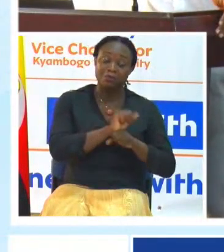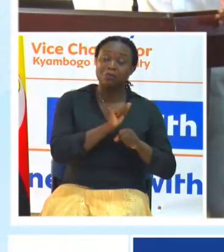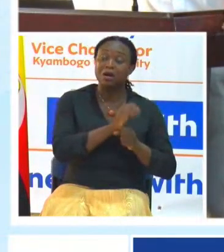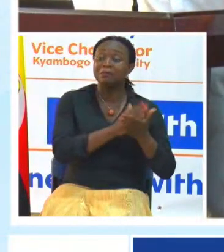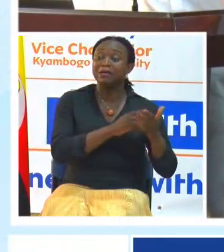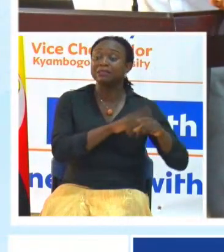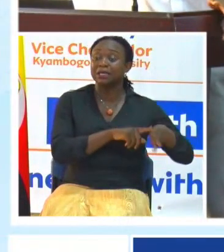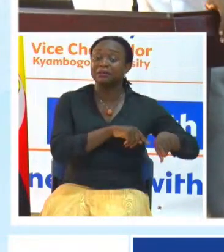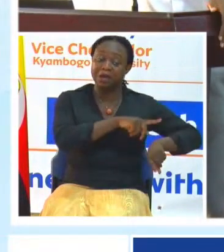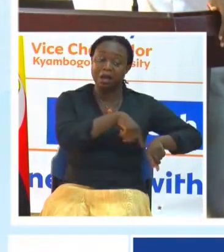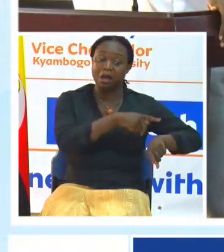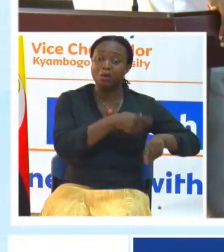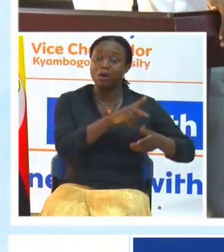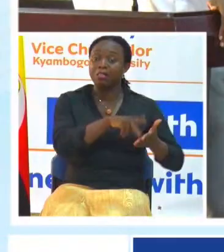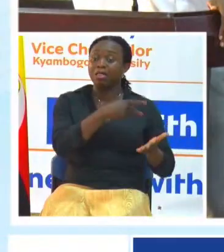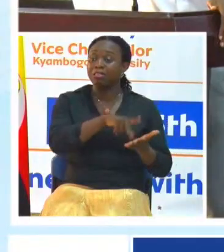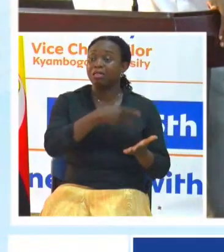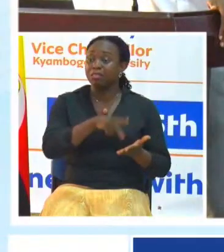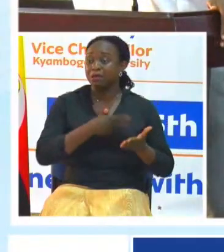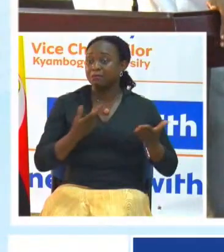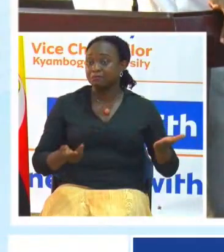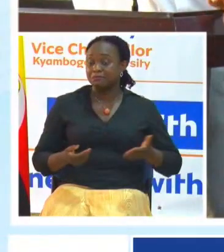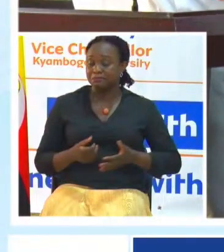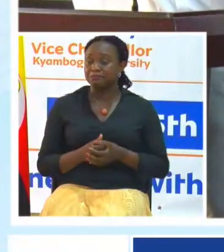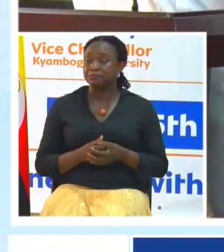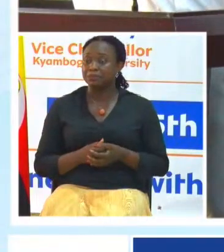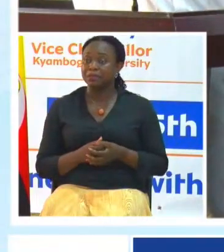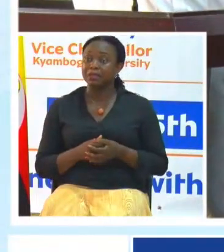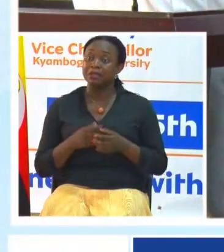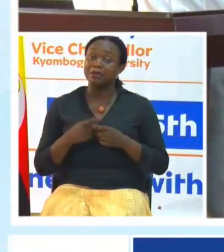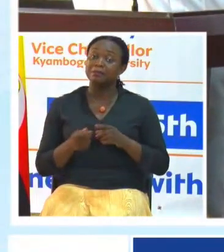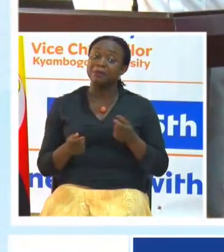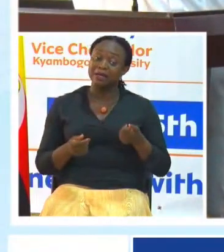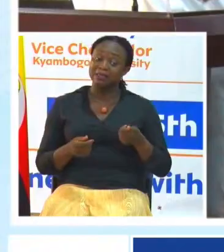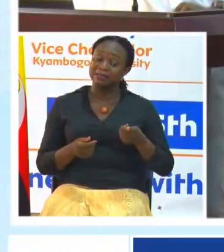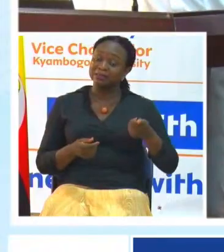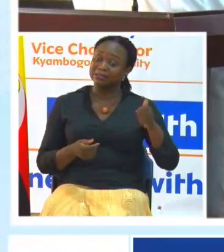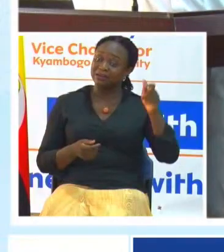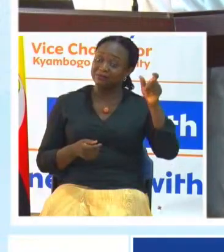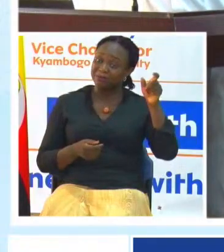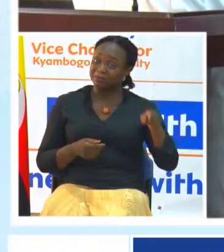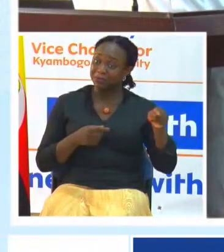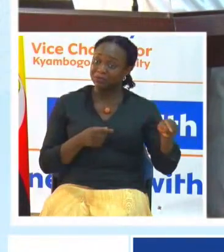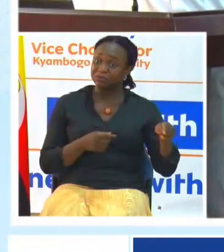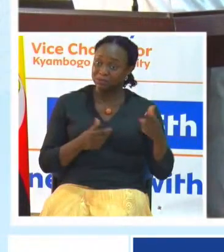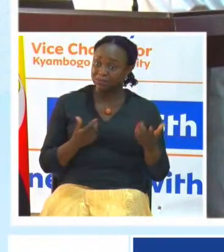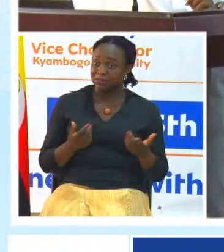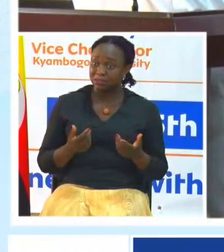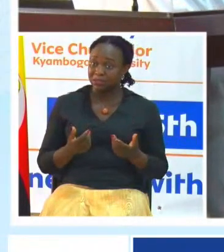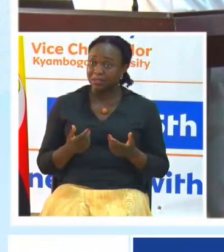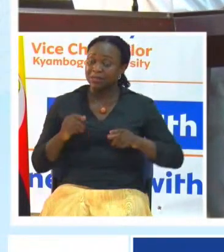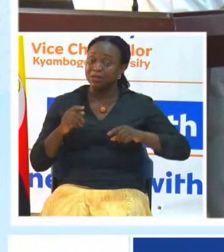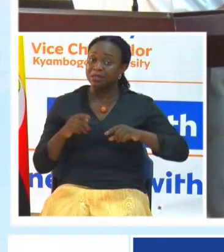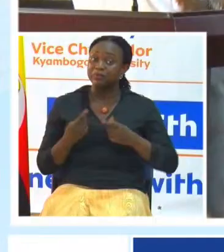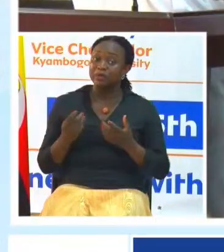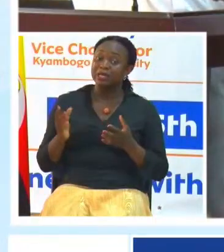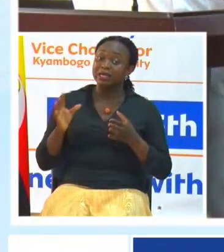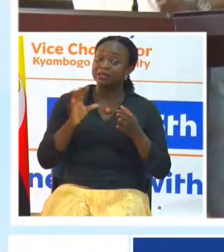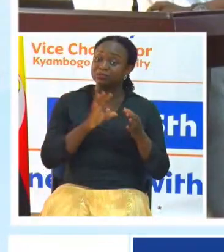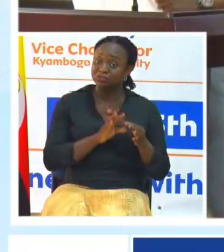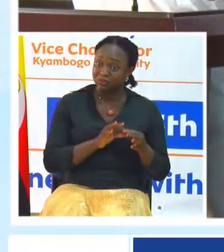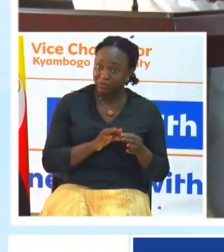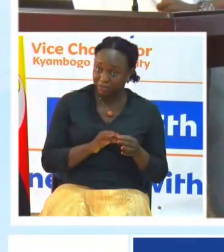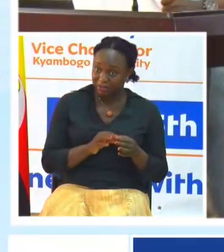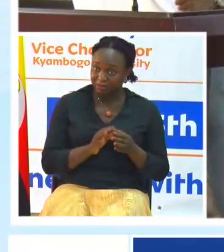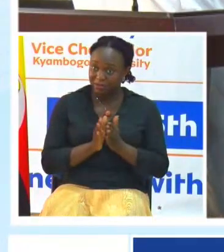for the hours that he part-times. Okay? But he himself, if he has joined, he's going to tell you that